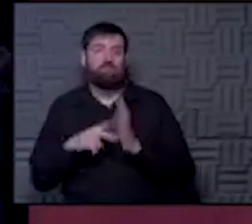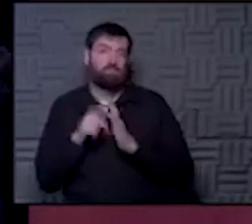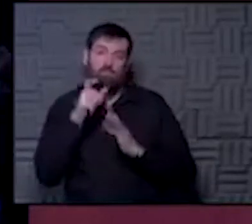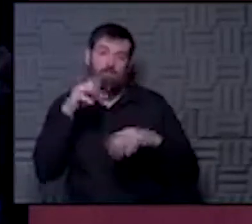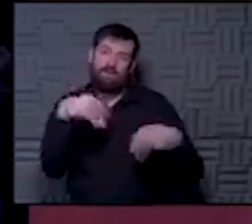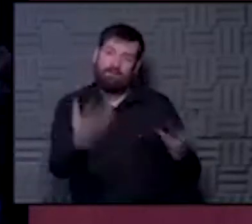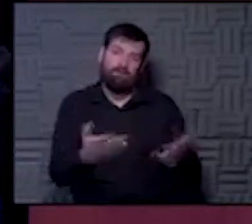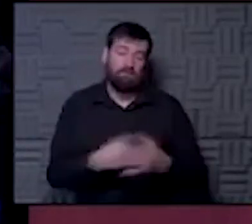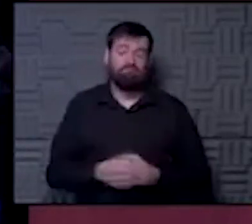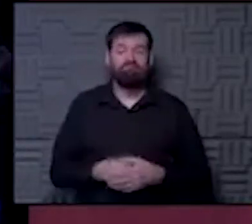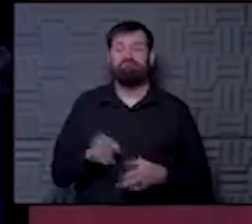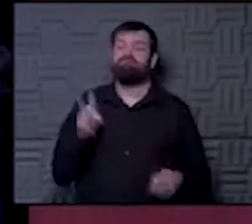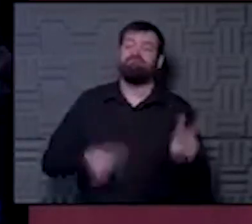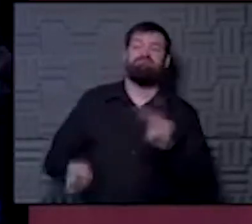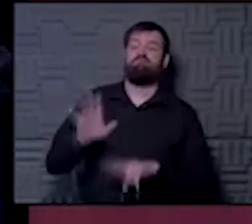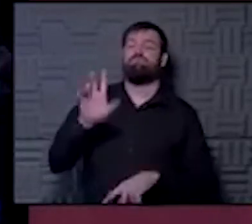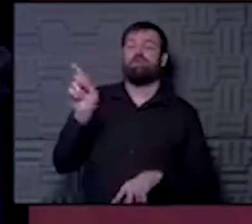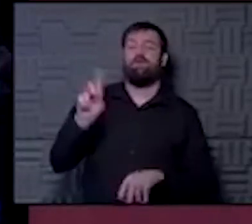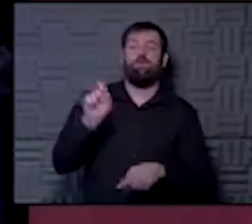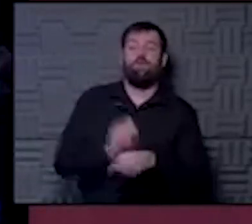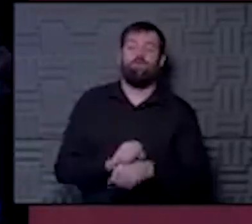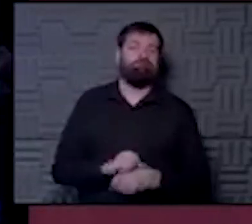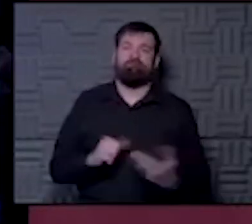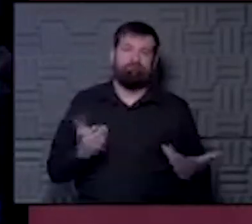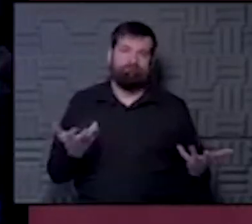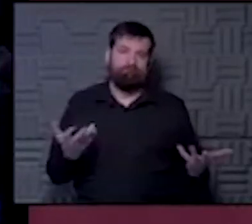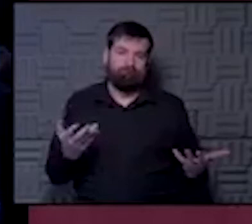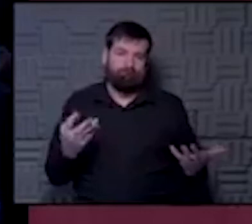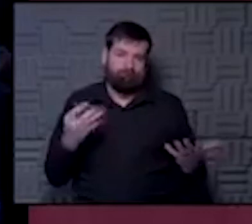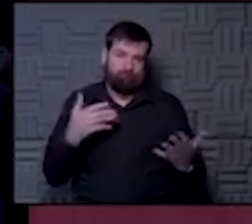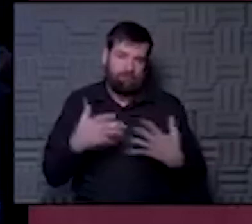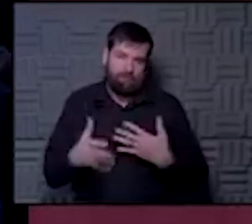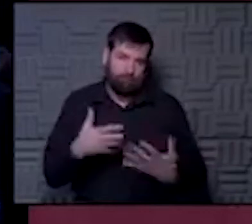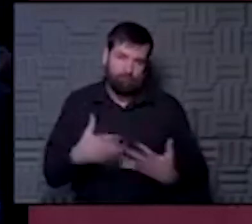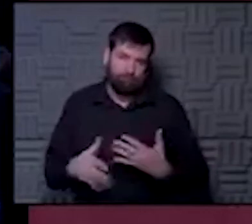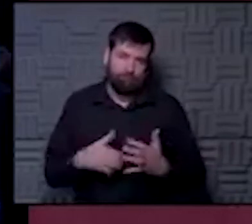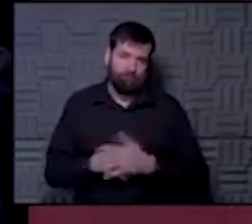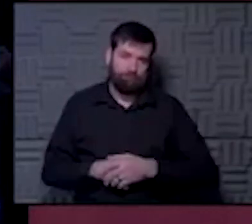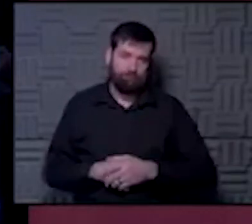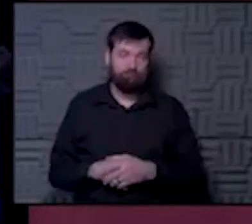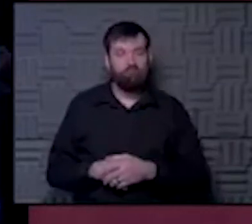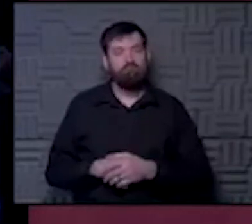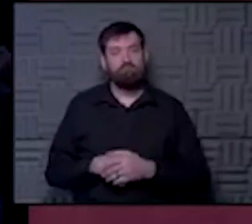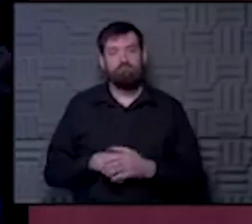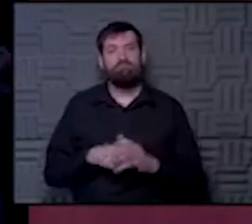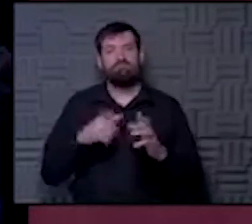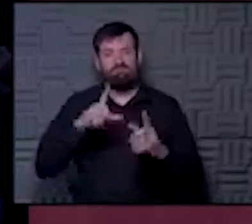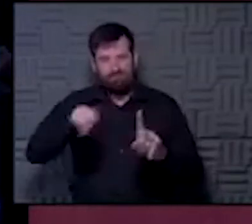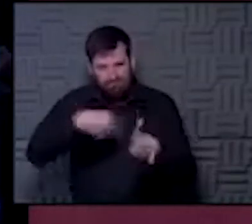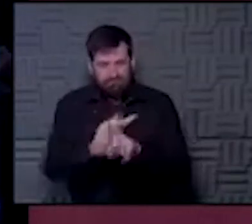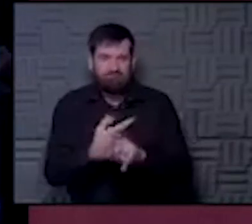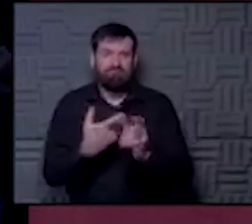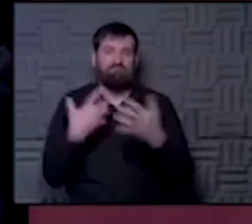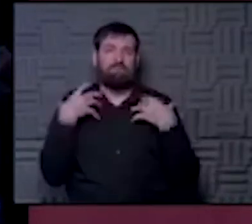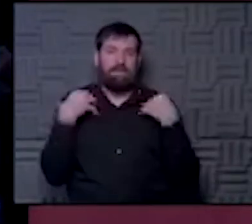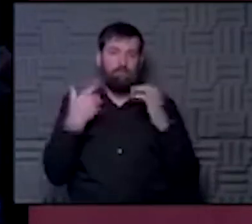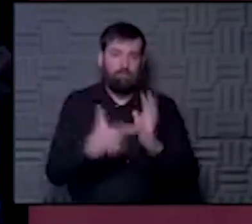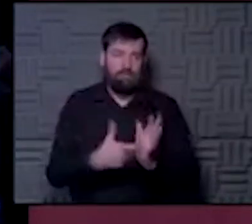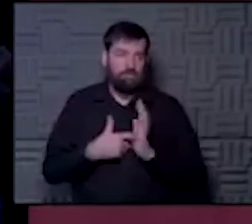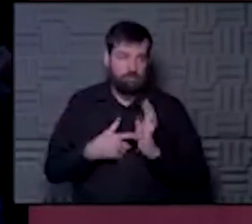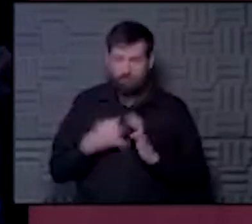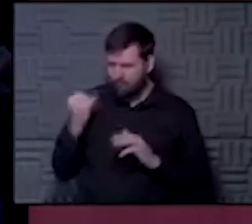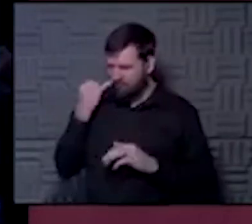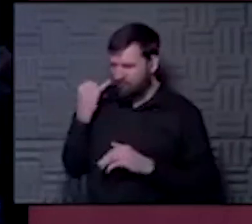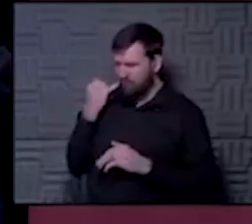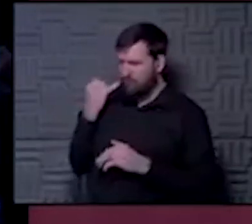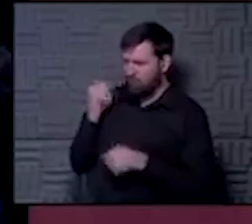it. We don't look at your place of employment to determine those criteria. It's strictly off of health criteria. And if they work here, to follow